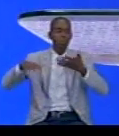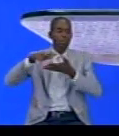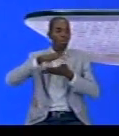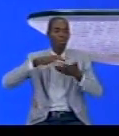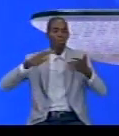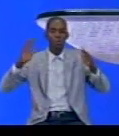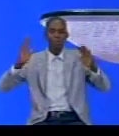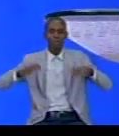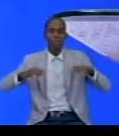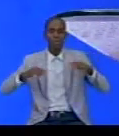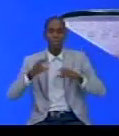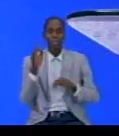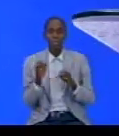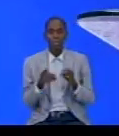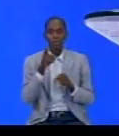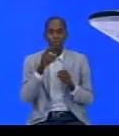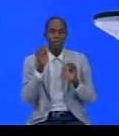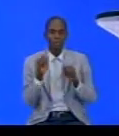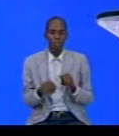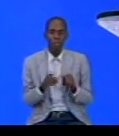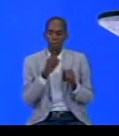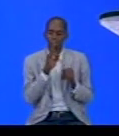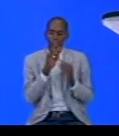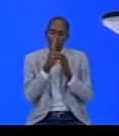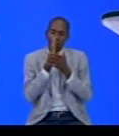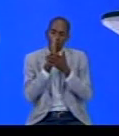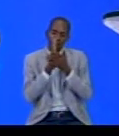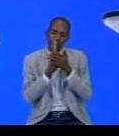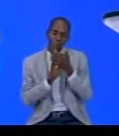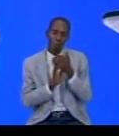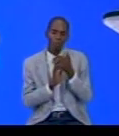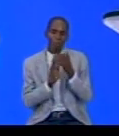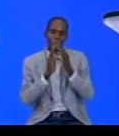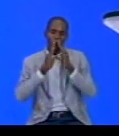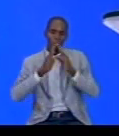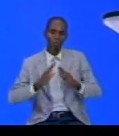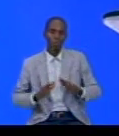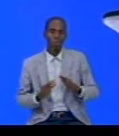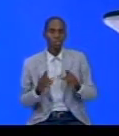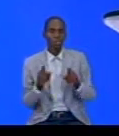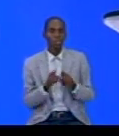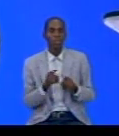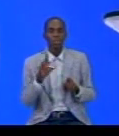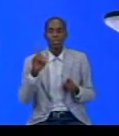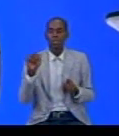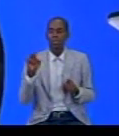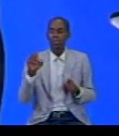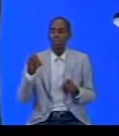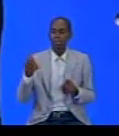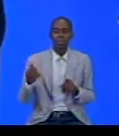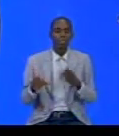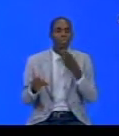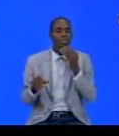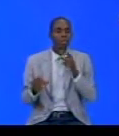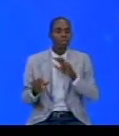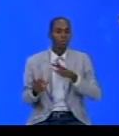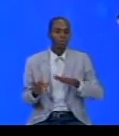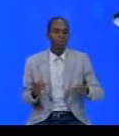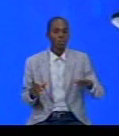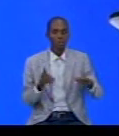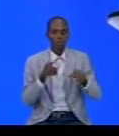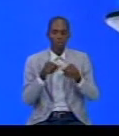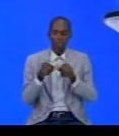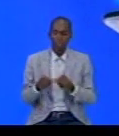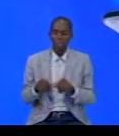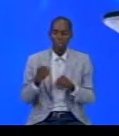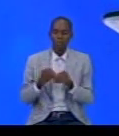if you calmly, like Daniel, Shadrach, Meshach, and Abednego, stay in there and you